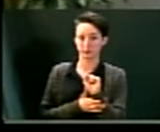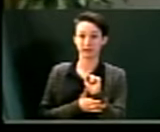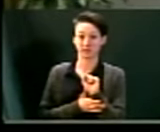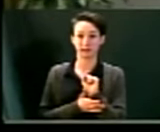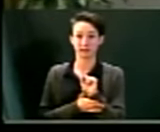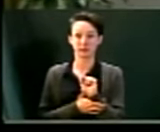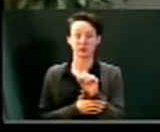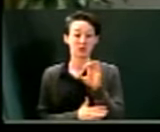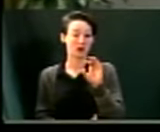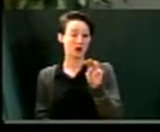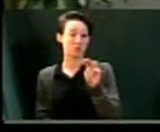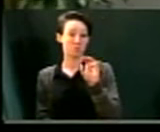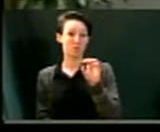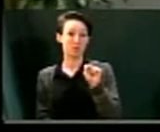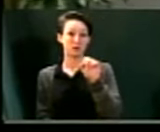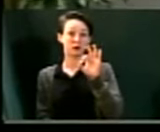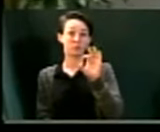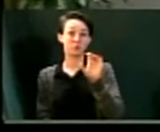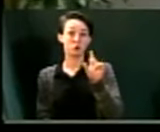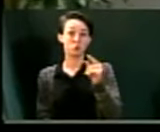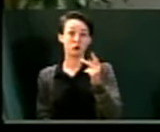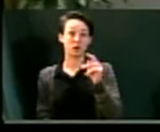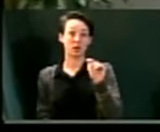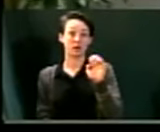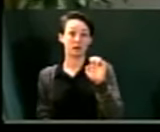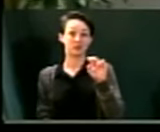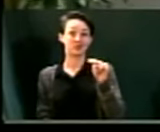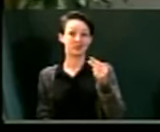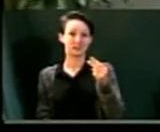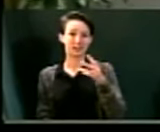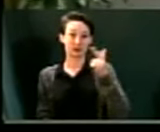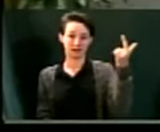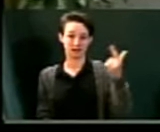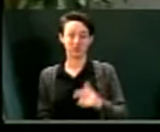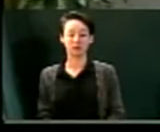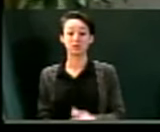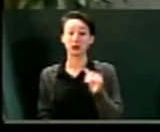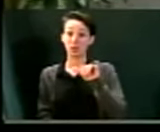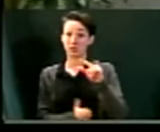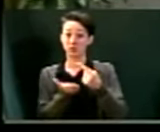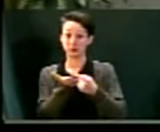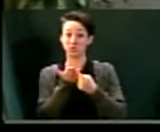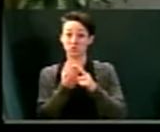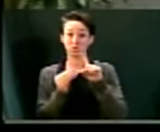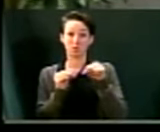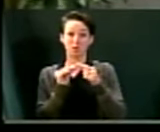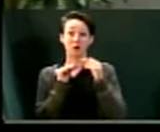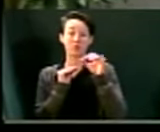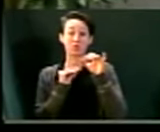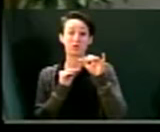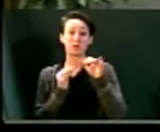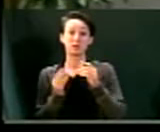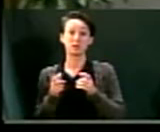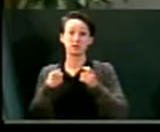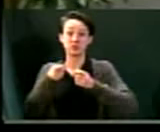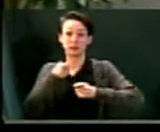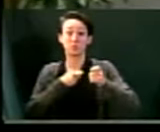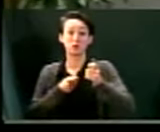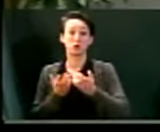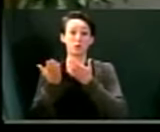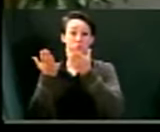Is that a substitute? Okay. And Ms. Fugit seconds it. So any discussion on the substitute